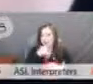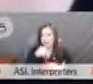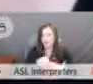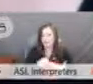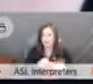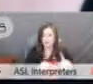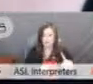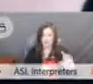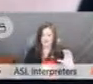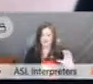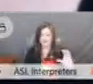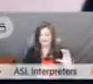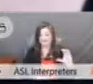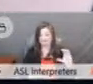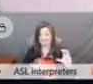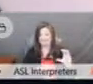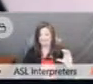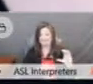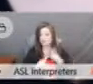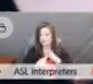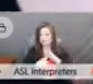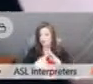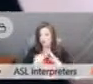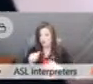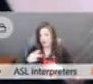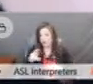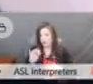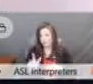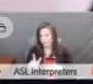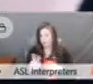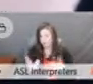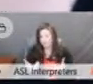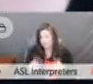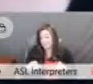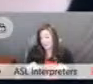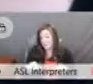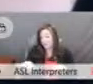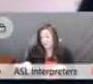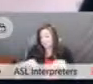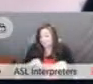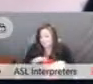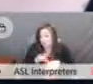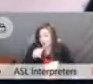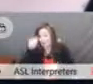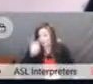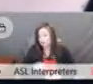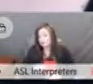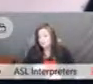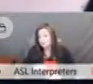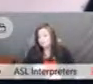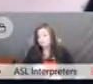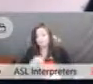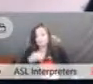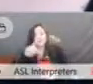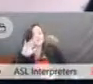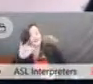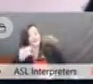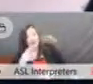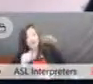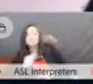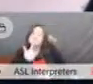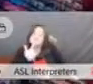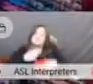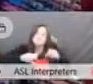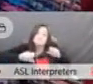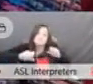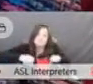1C is estimated to start in April. By chance, could it start sooner? By chance it